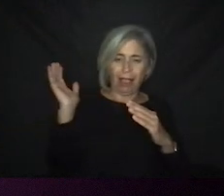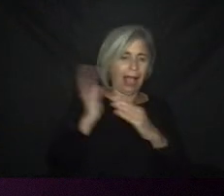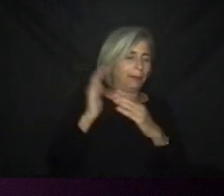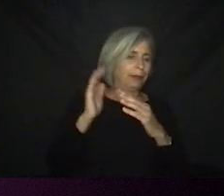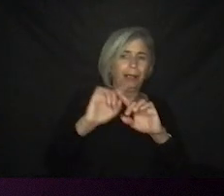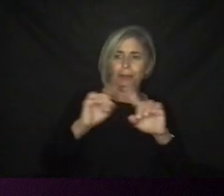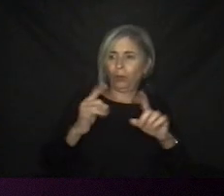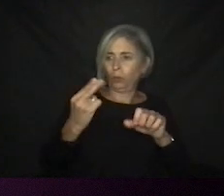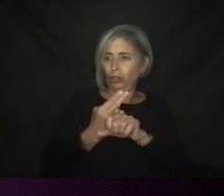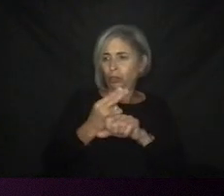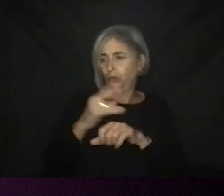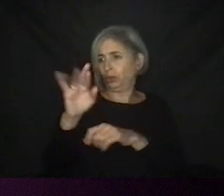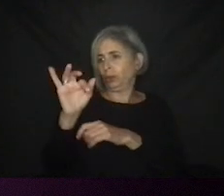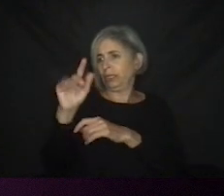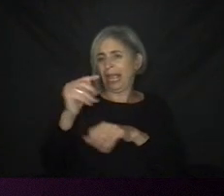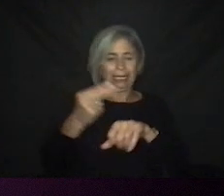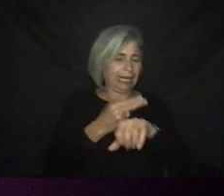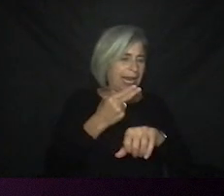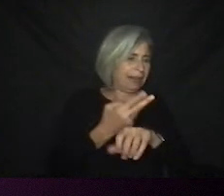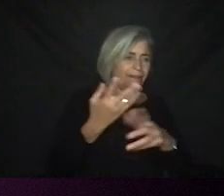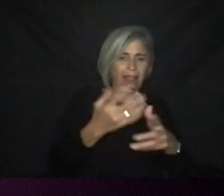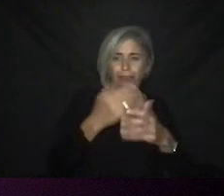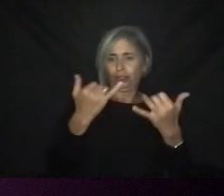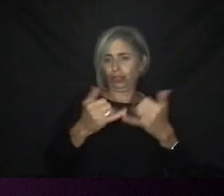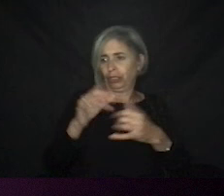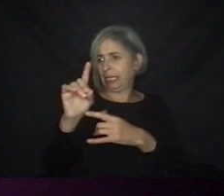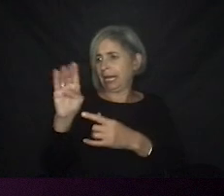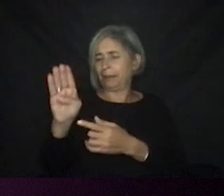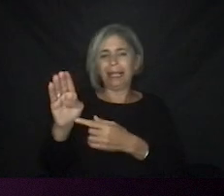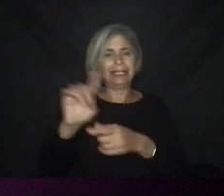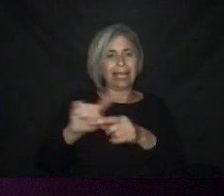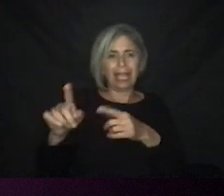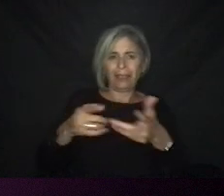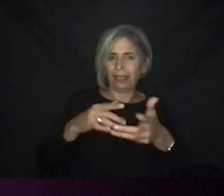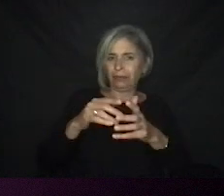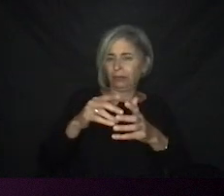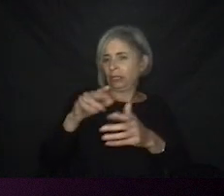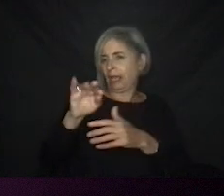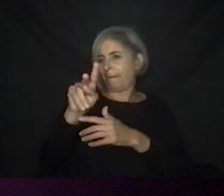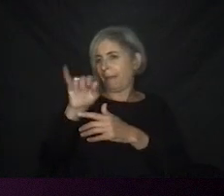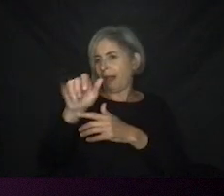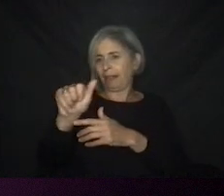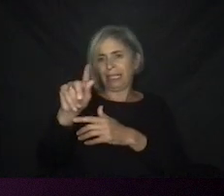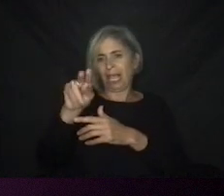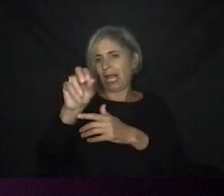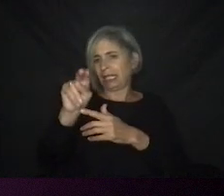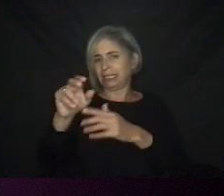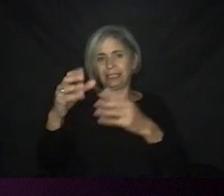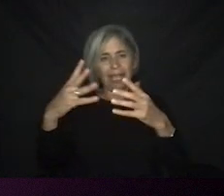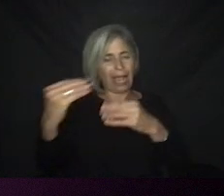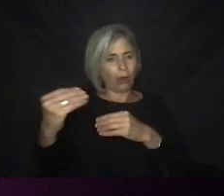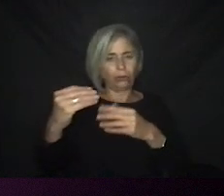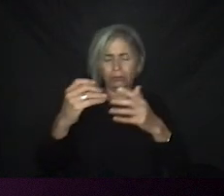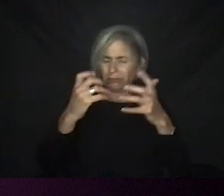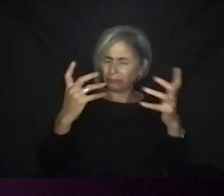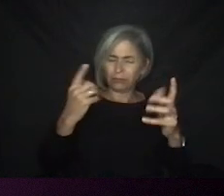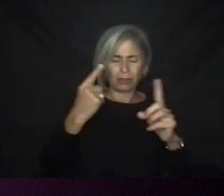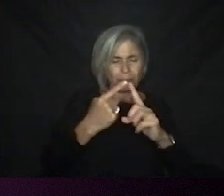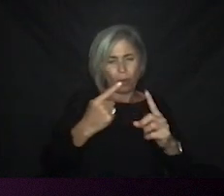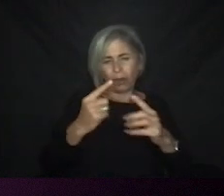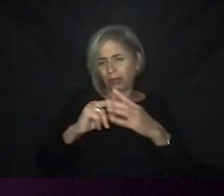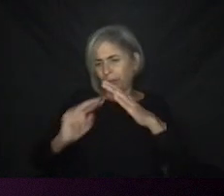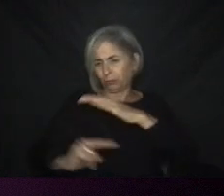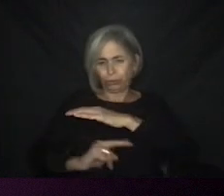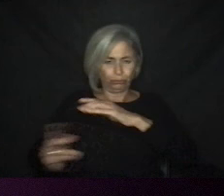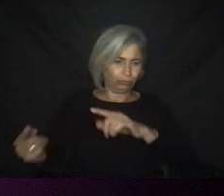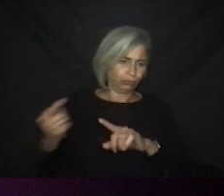you know, we use React Native and we query the database, we get these polygons out, and there's like millions of points, and it comes across the bridge, and